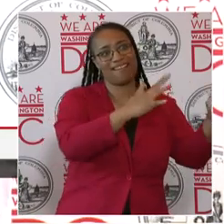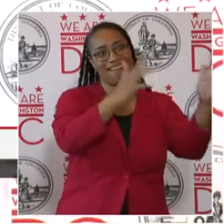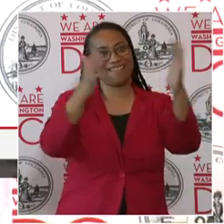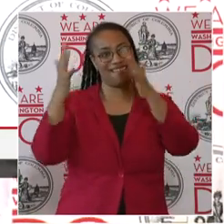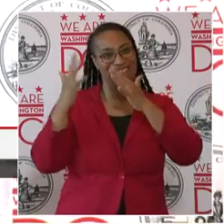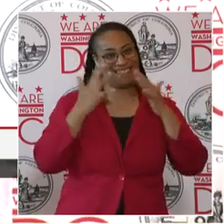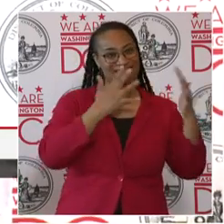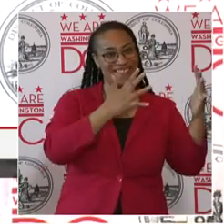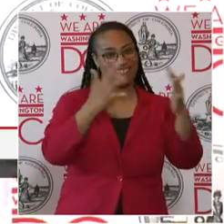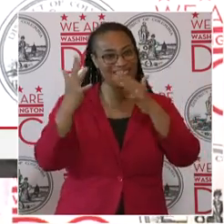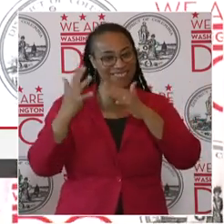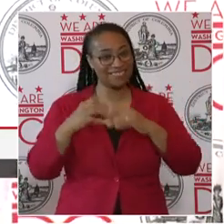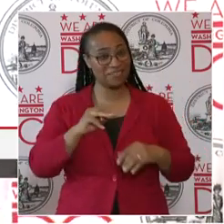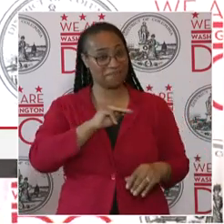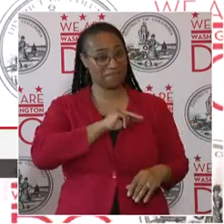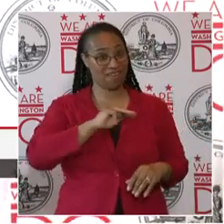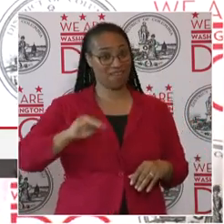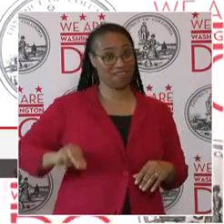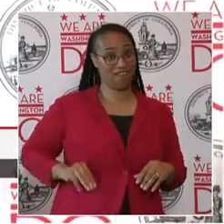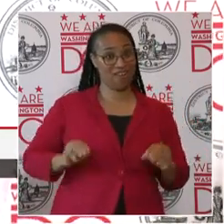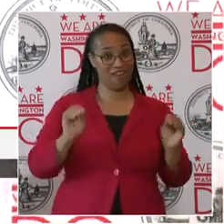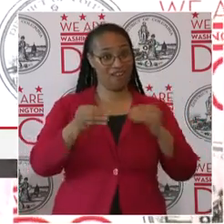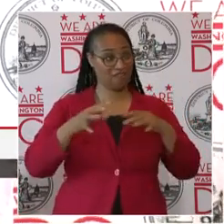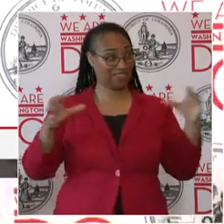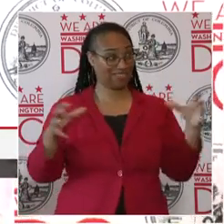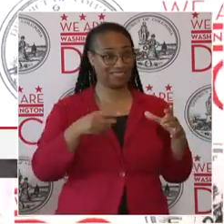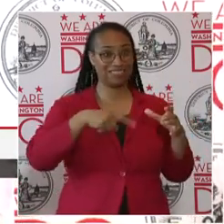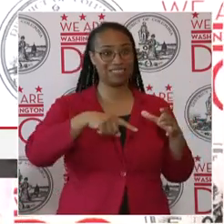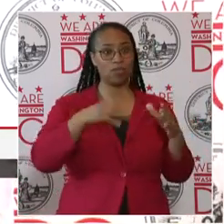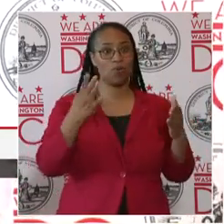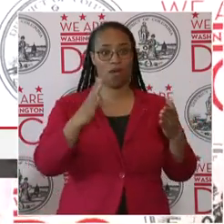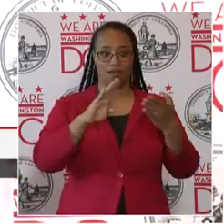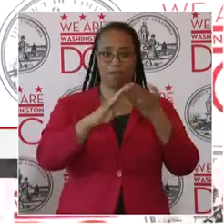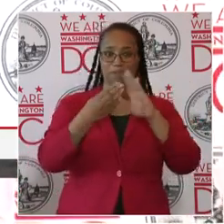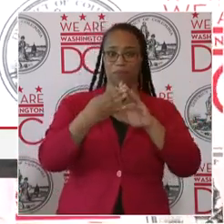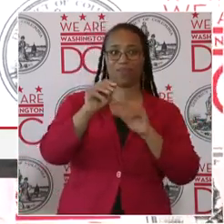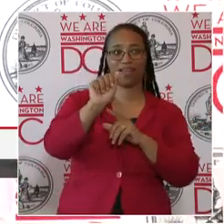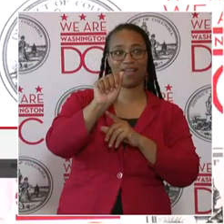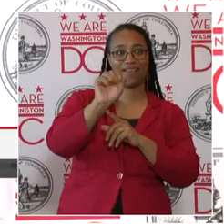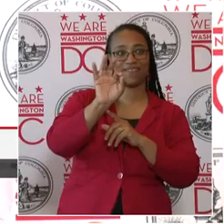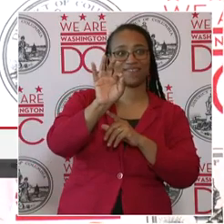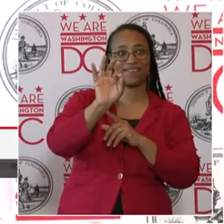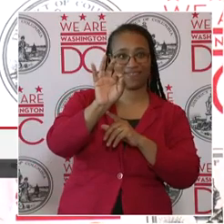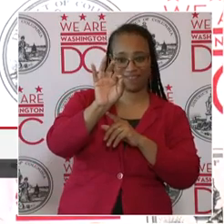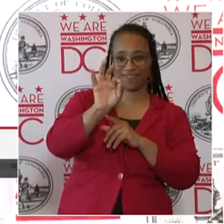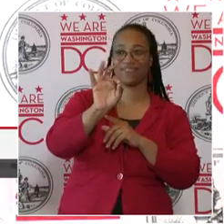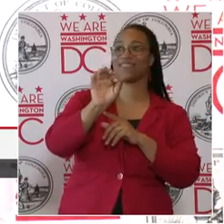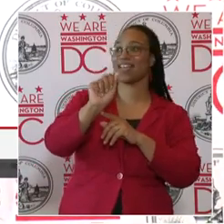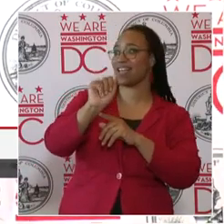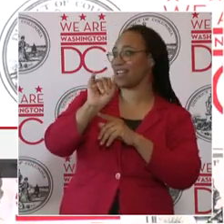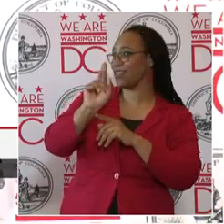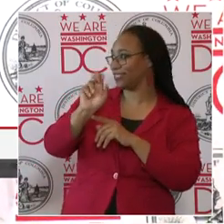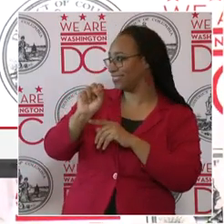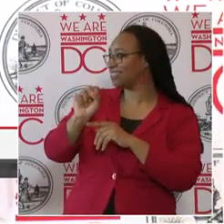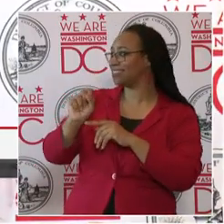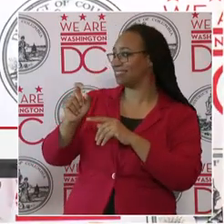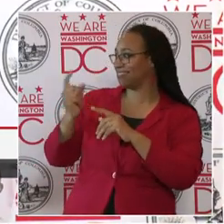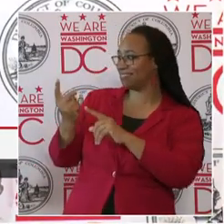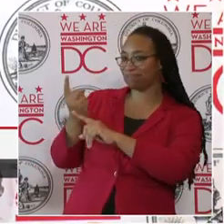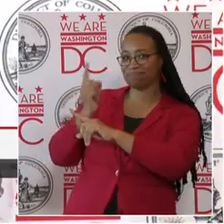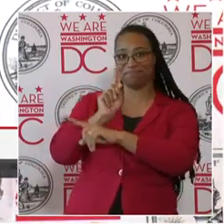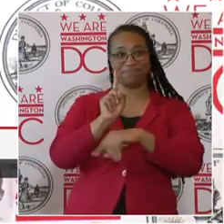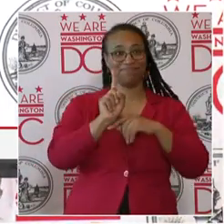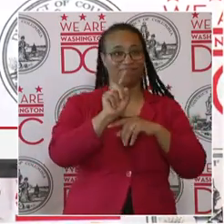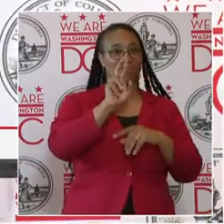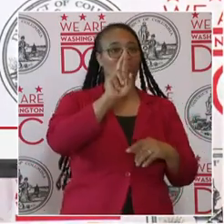Office of Community Affairs, Director Jackie Reyes. Thank you, Jackie, for all of your work. And